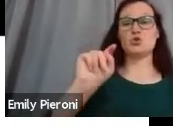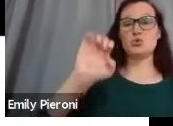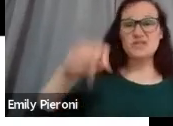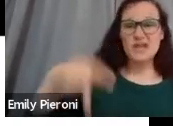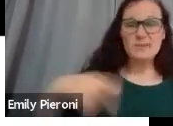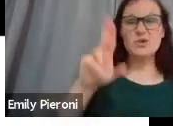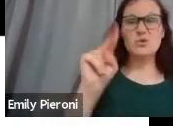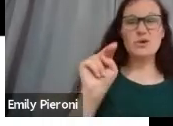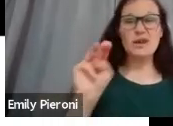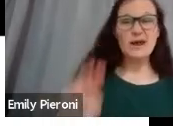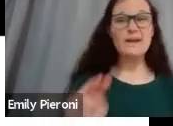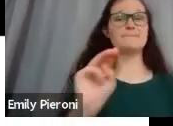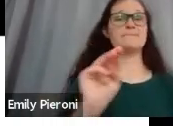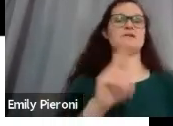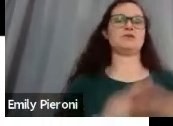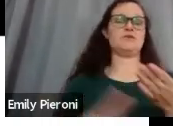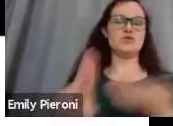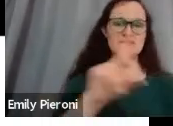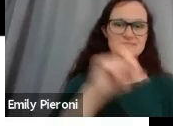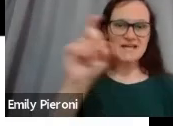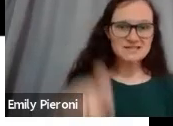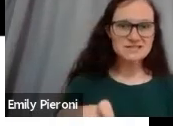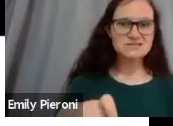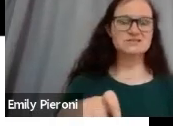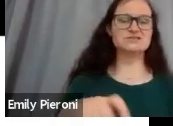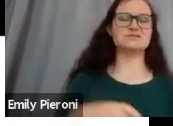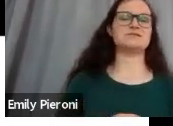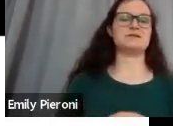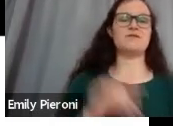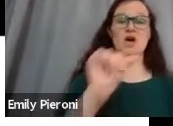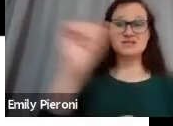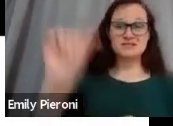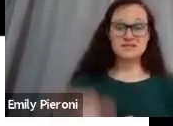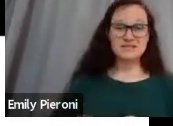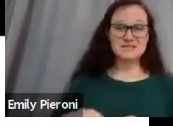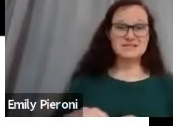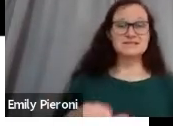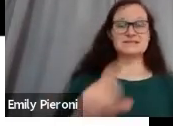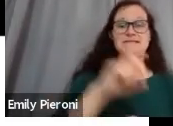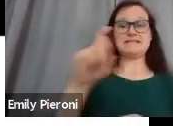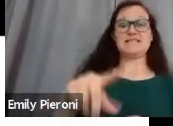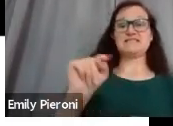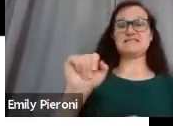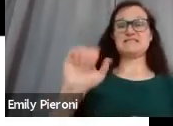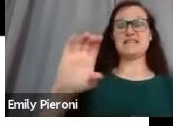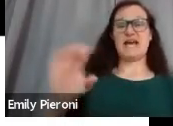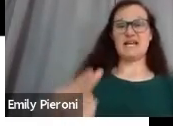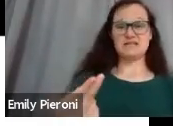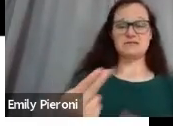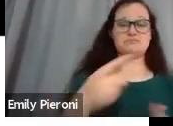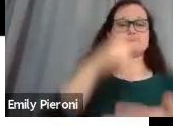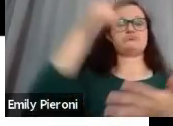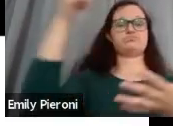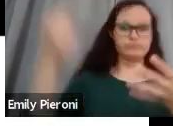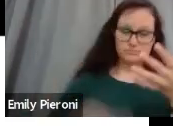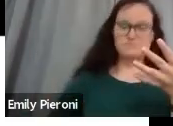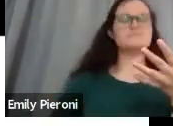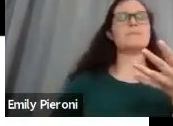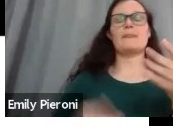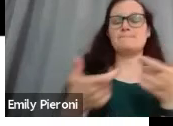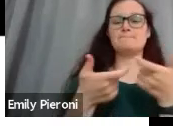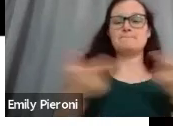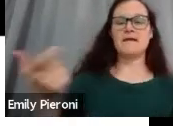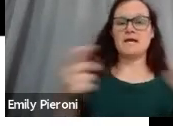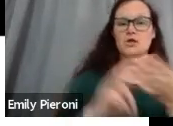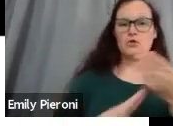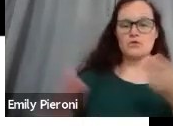of Texas at Austin, Texas Tech. So all of the major universities that